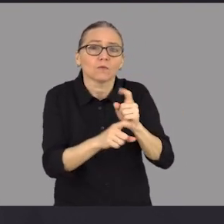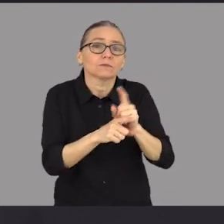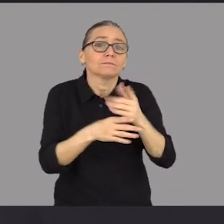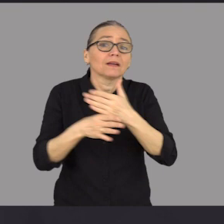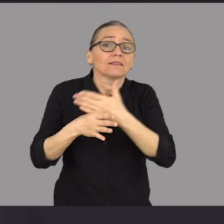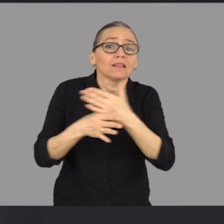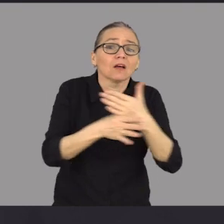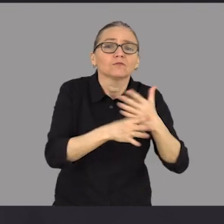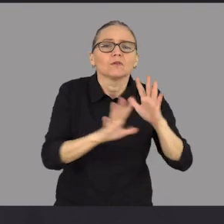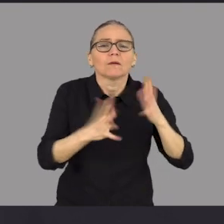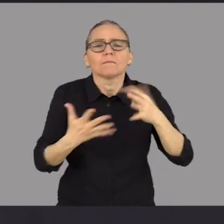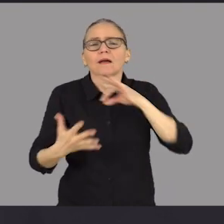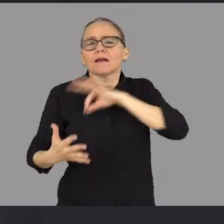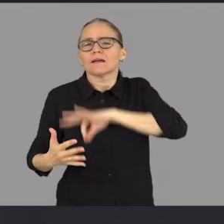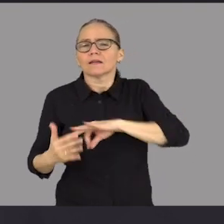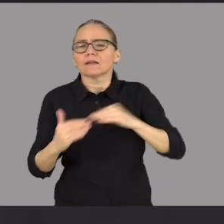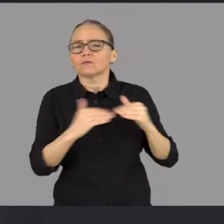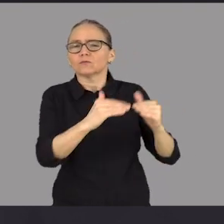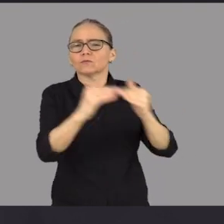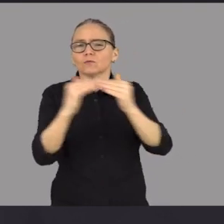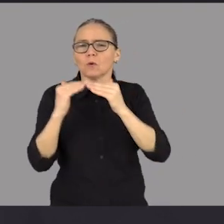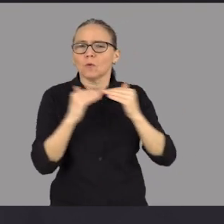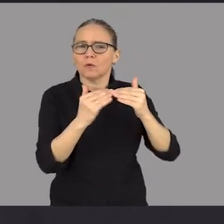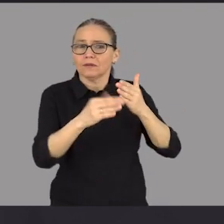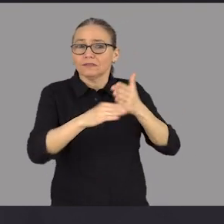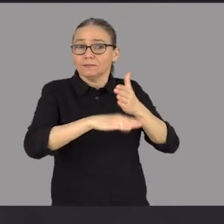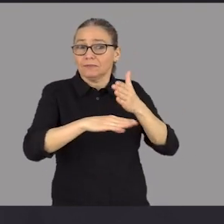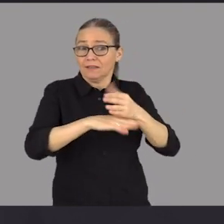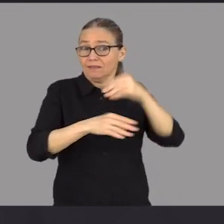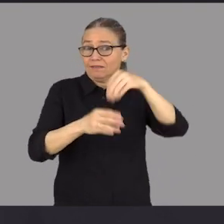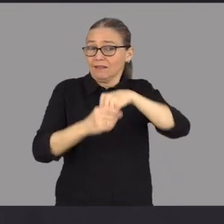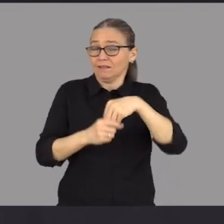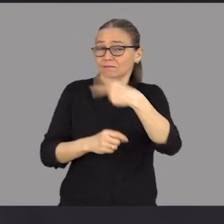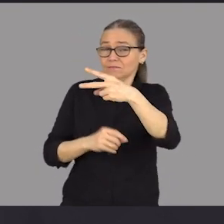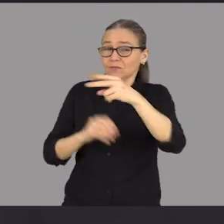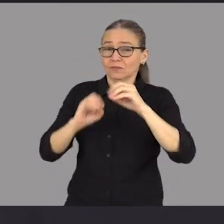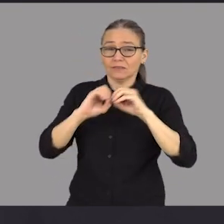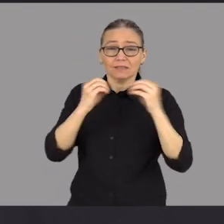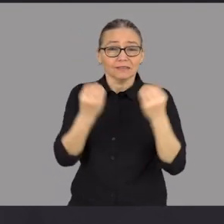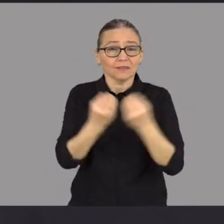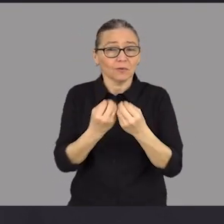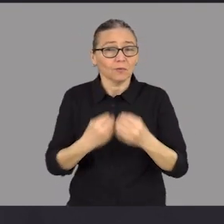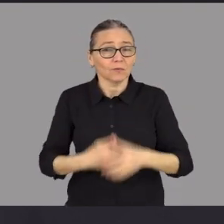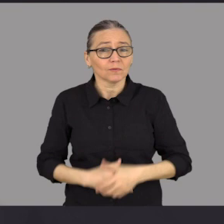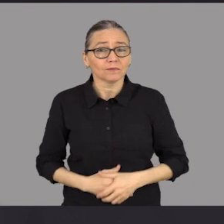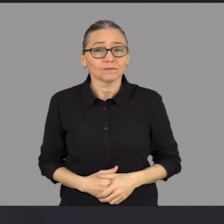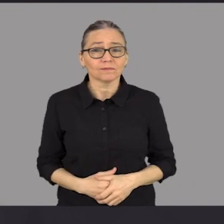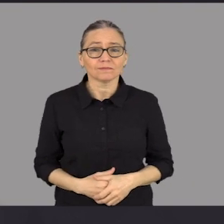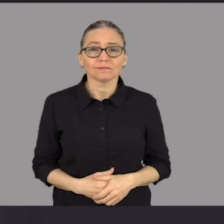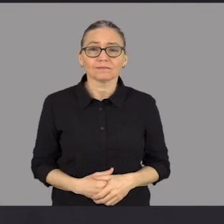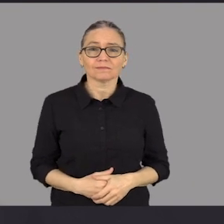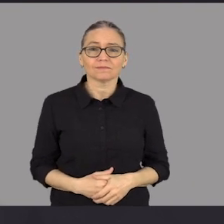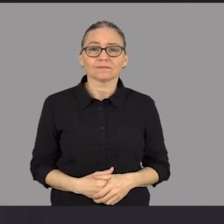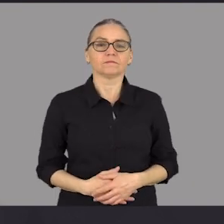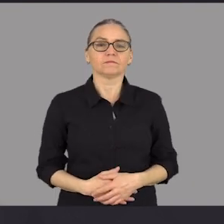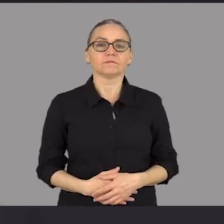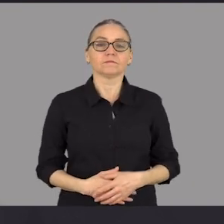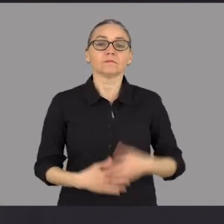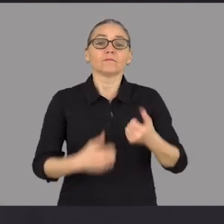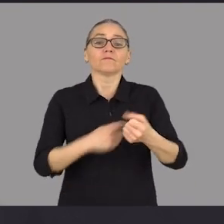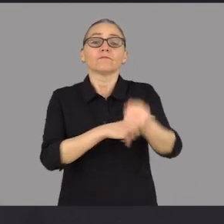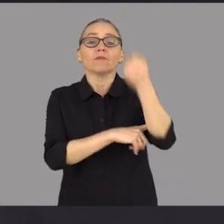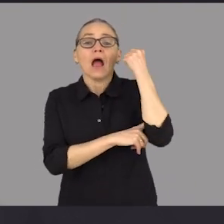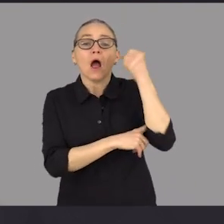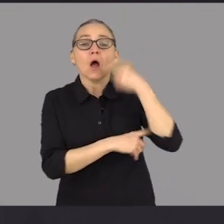job. They can provide valuable support during the hiring process and employment, as well as providing